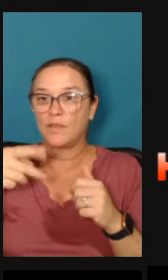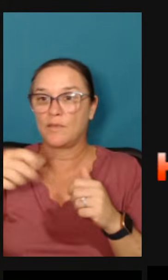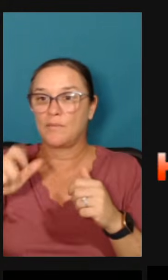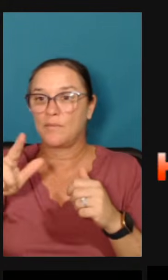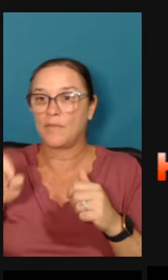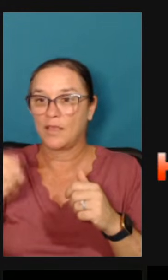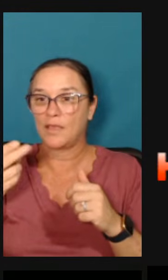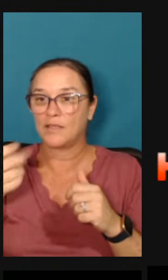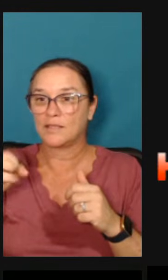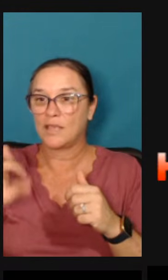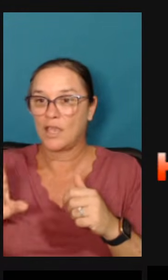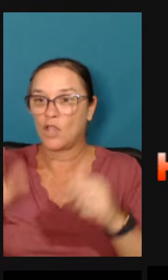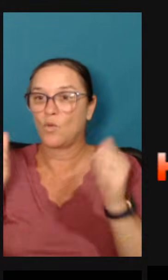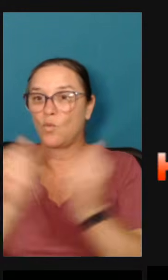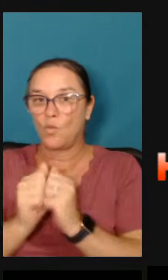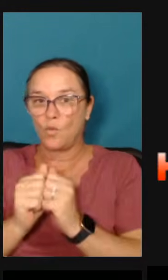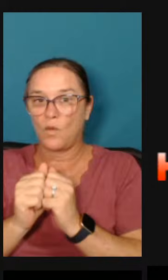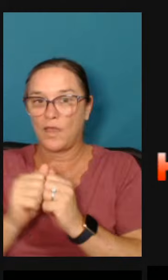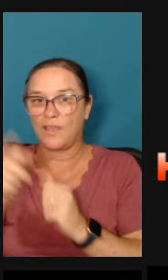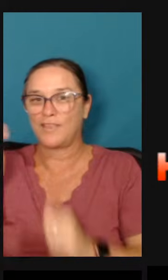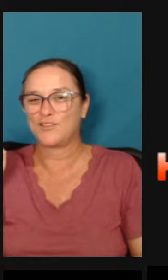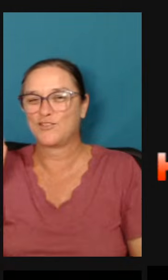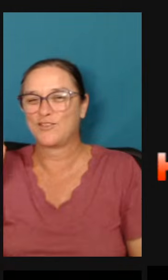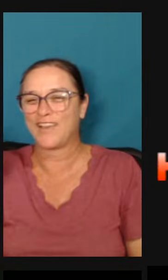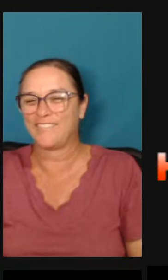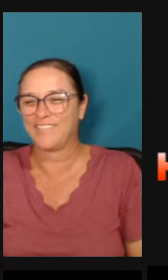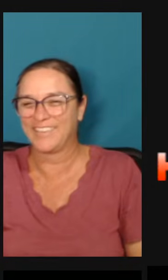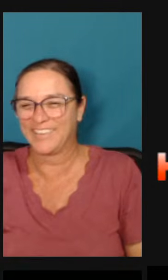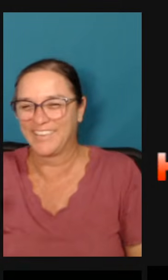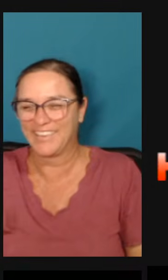traffic. I'm sorry, Carrie.